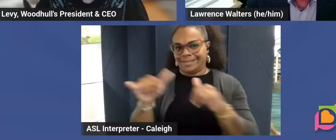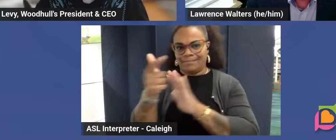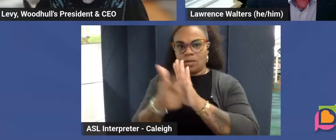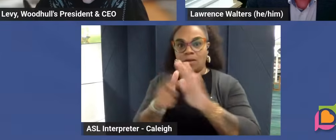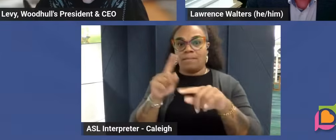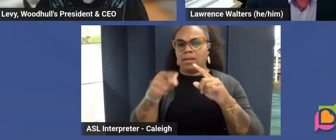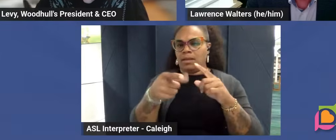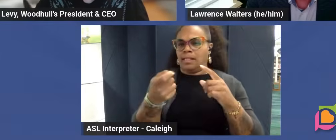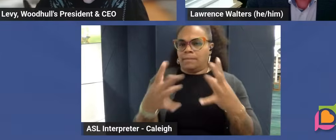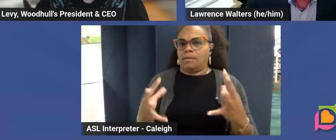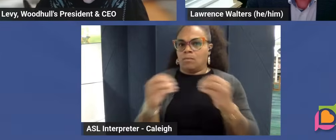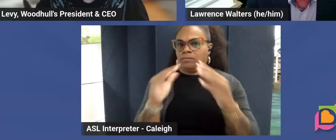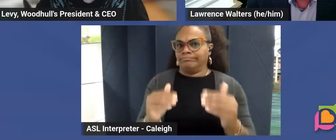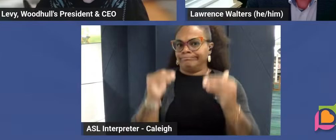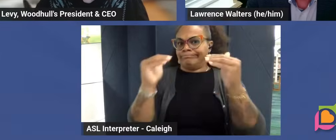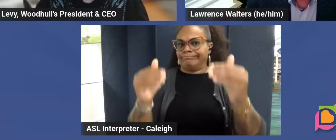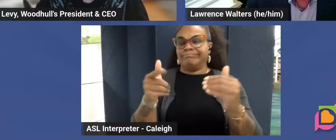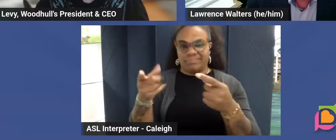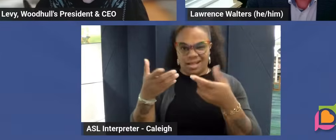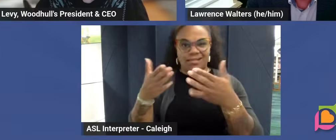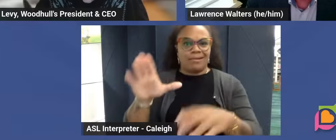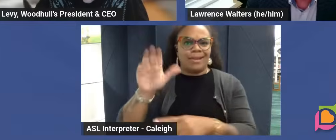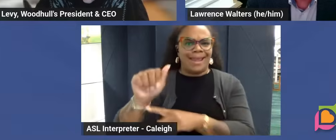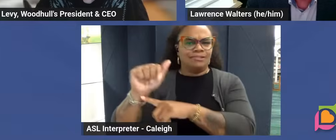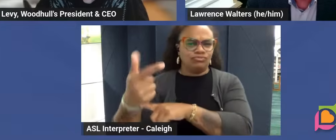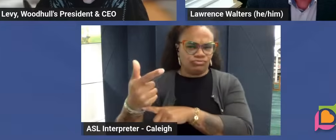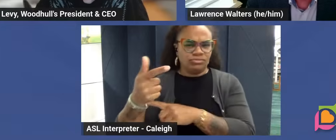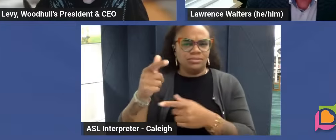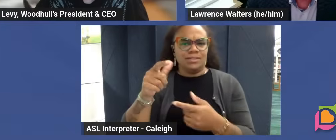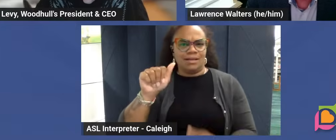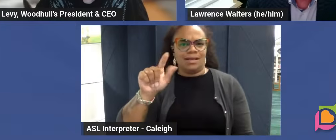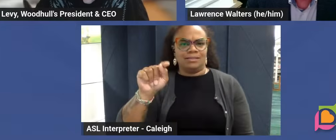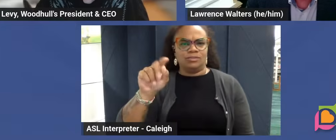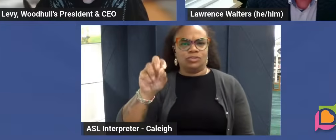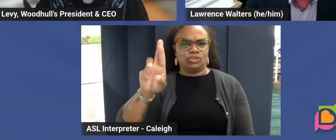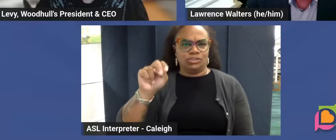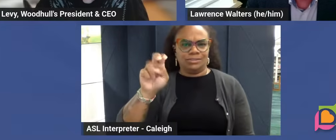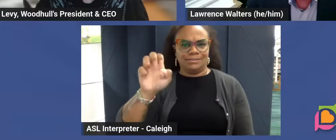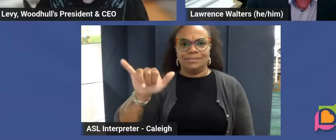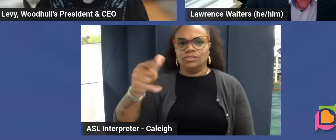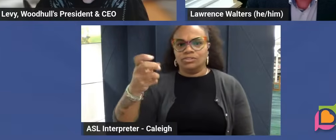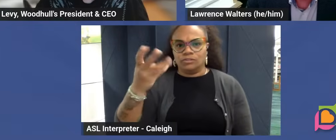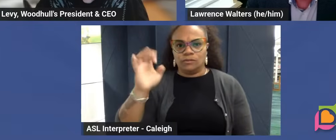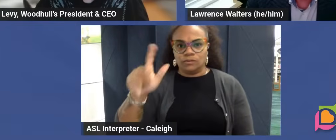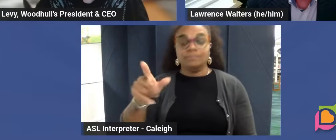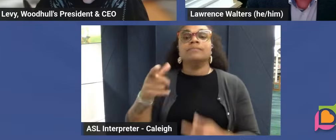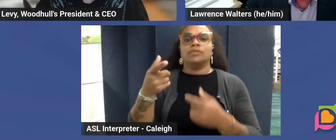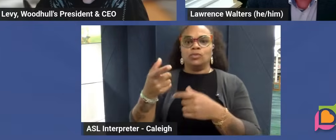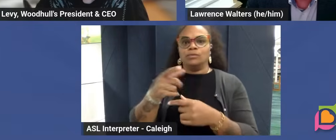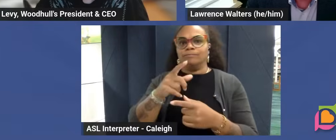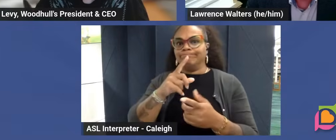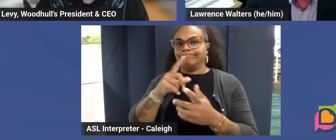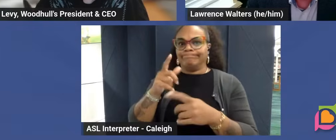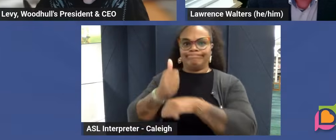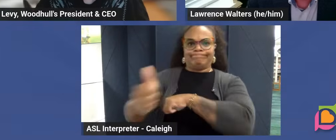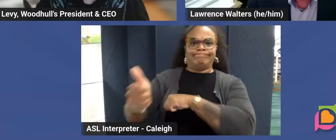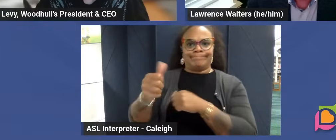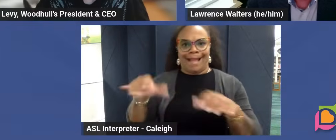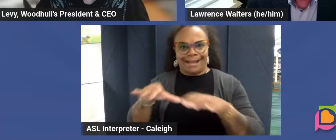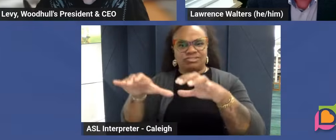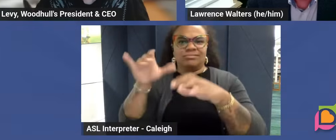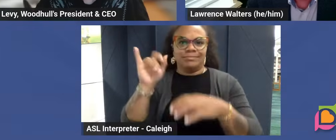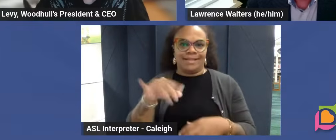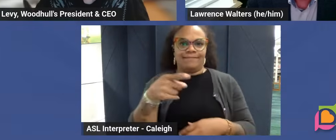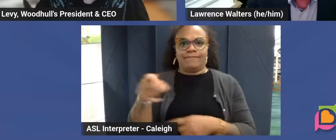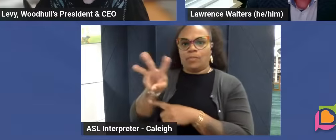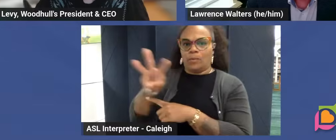further and allowed the Attorney General to bring enforcement actions against any website that failed to comply with the requirement